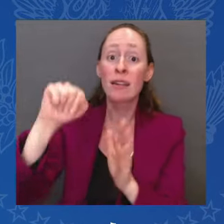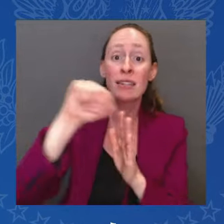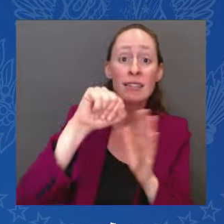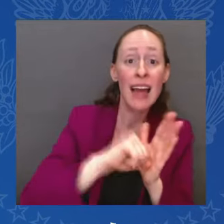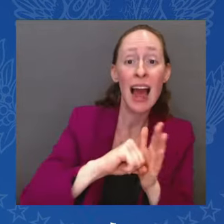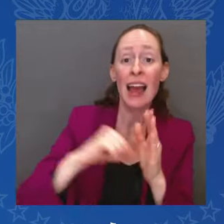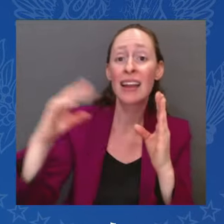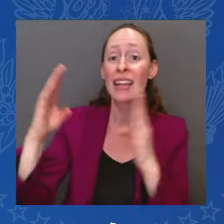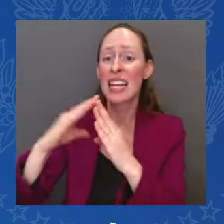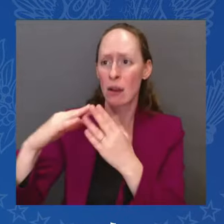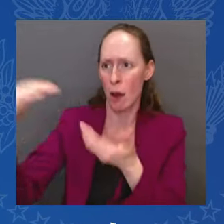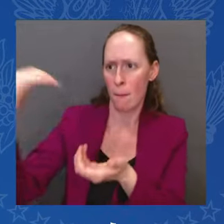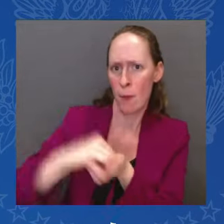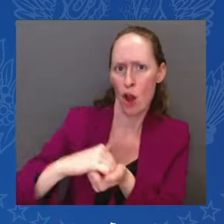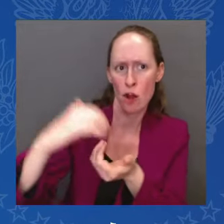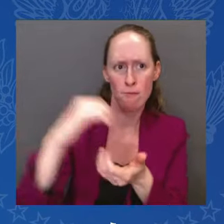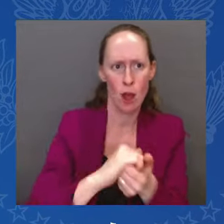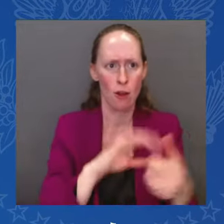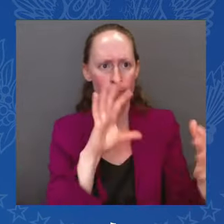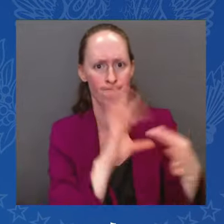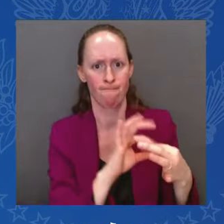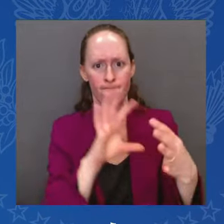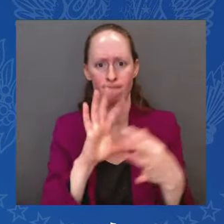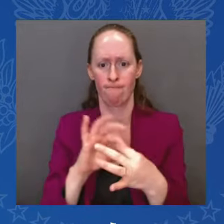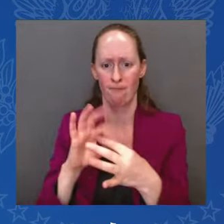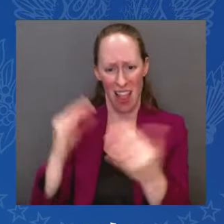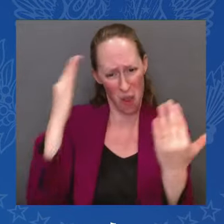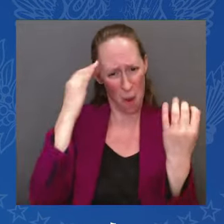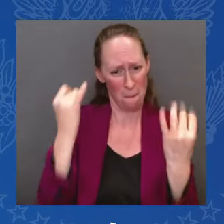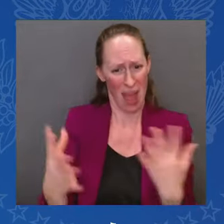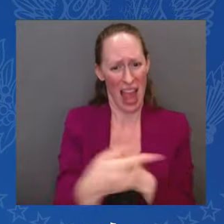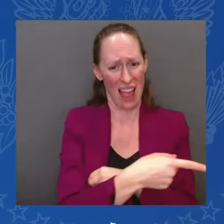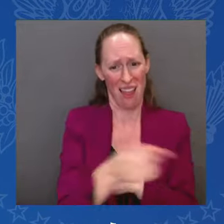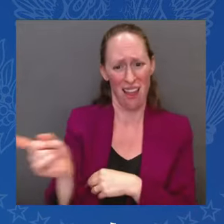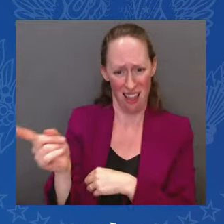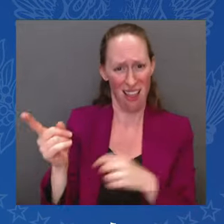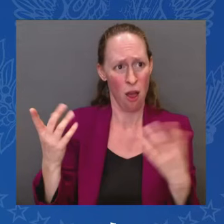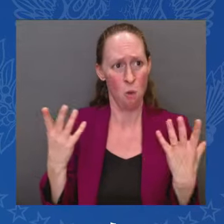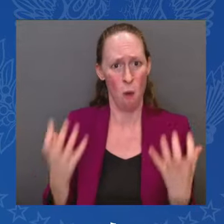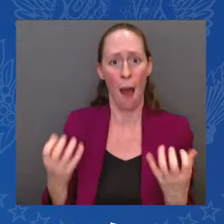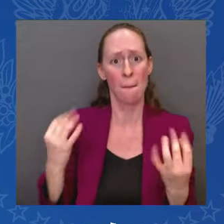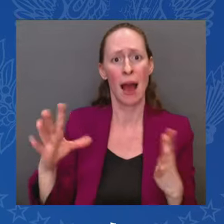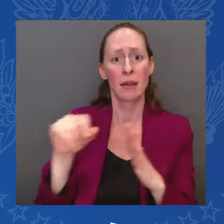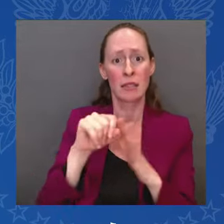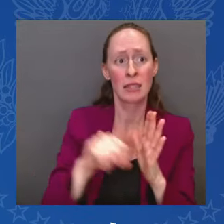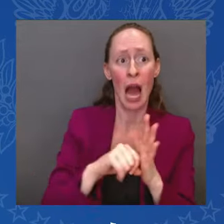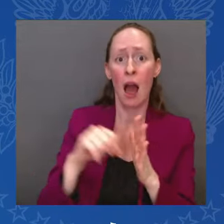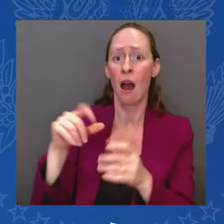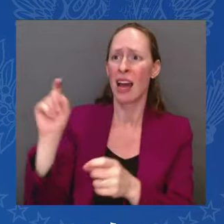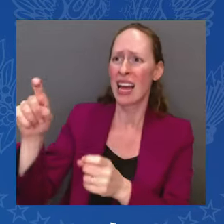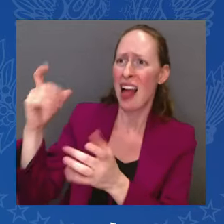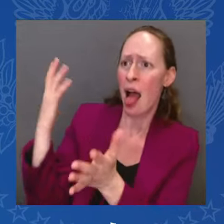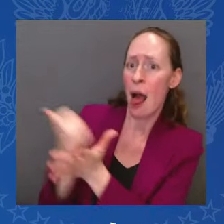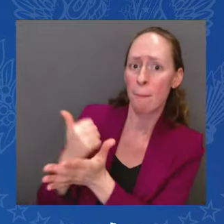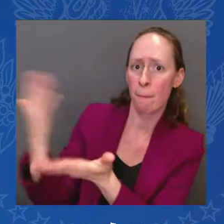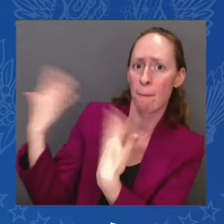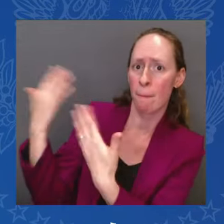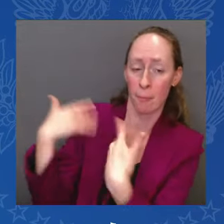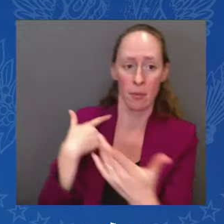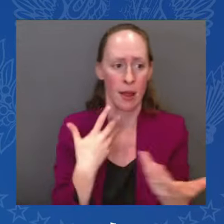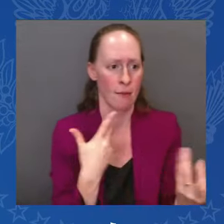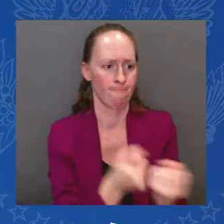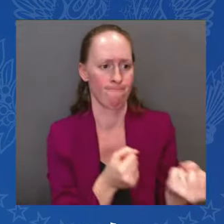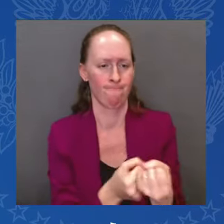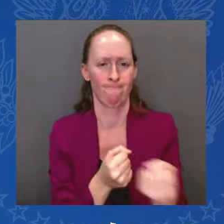have partners to get more. We need more state and local help to get these laws passed locally as well. and to strengthen